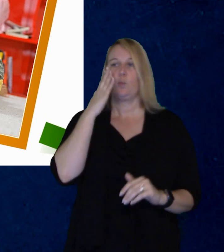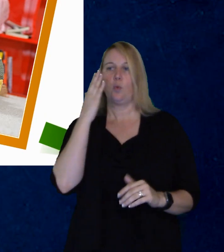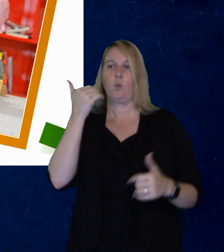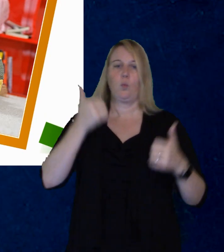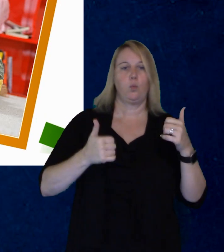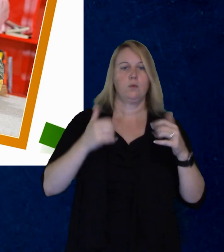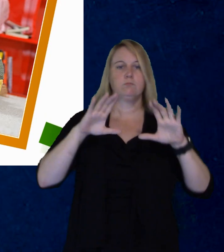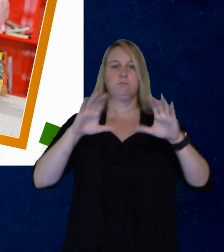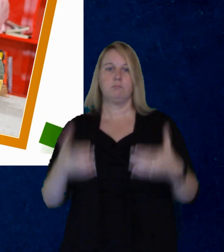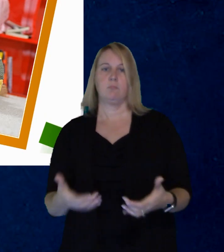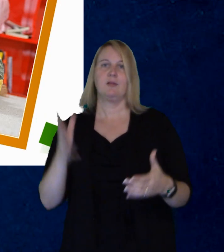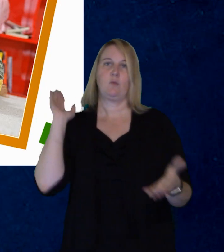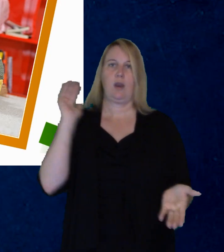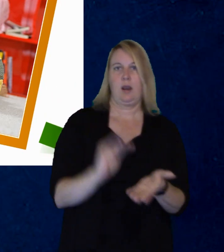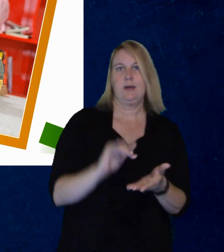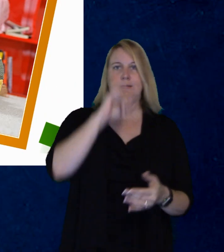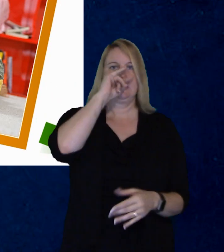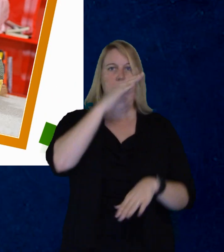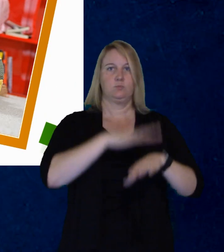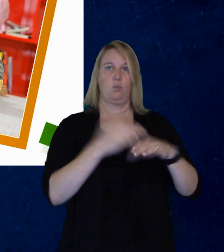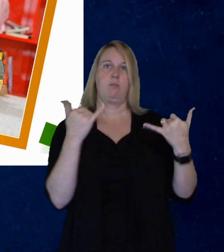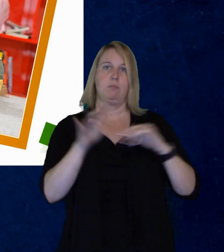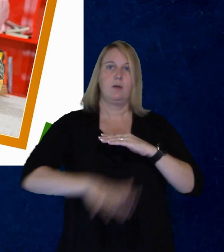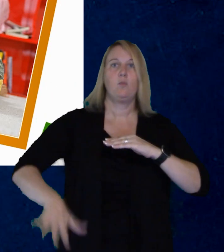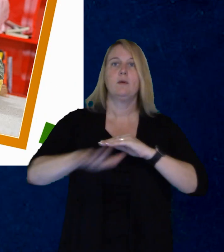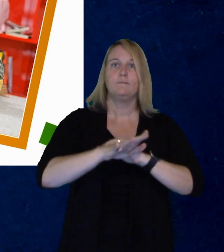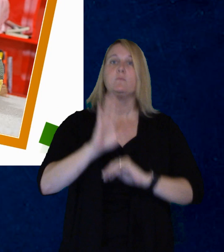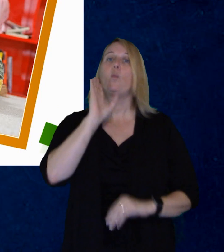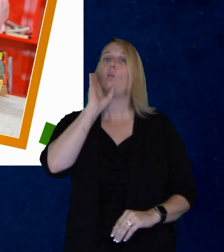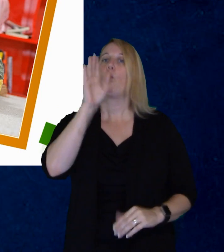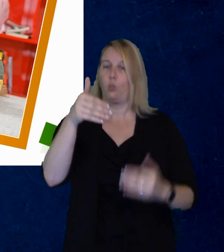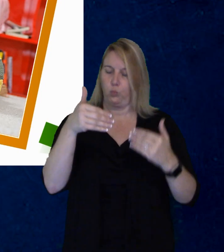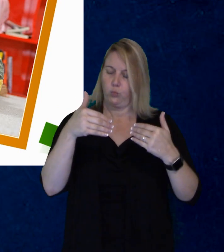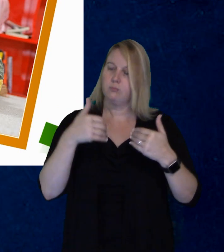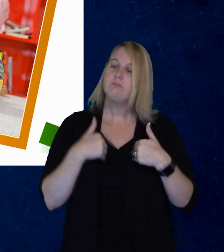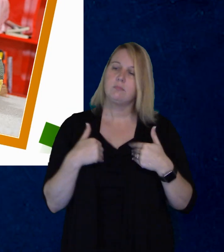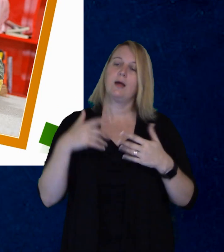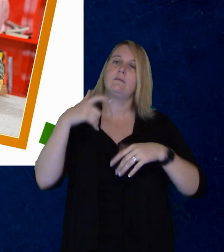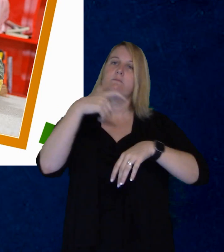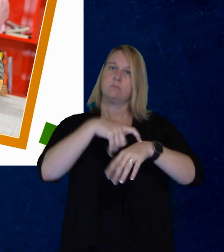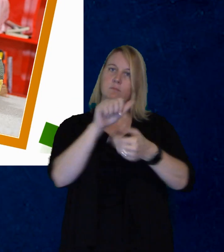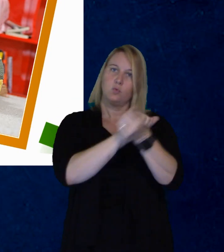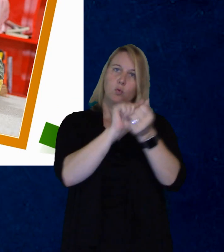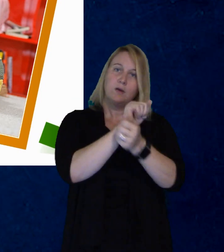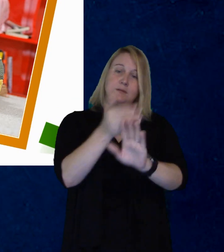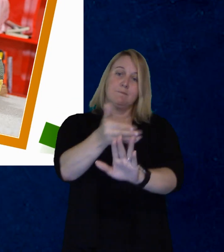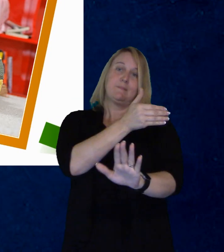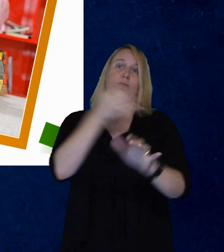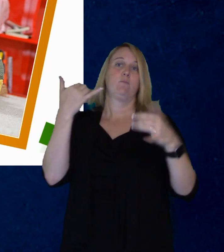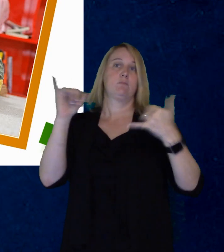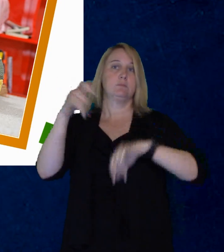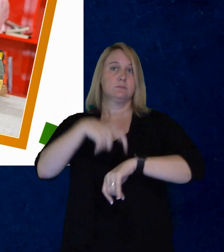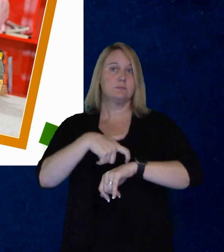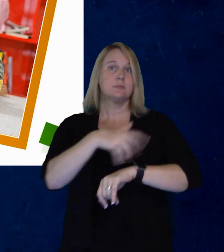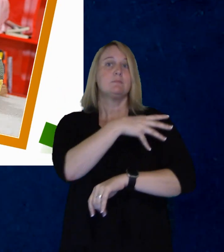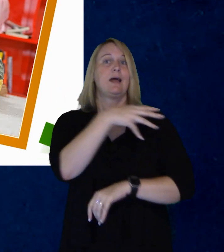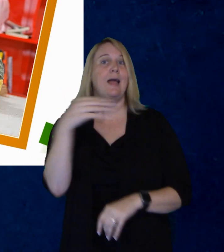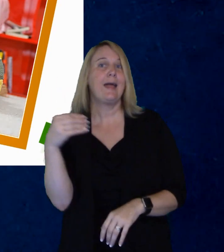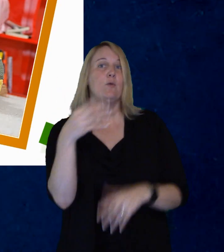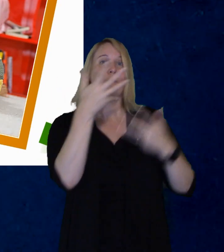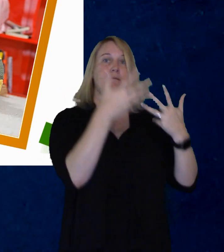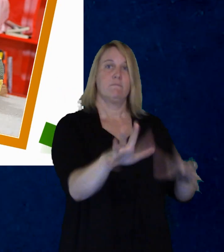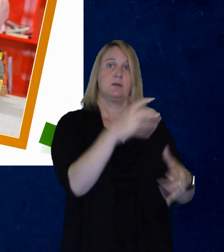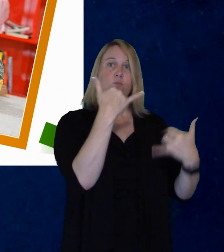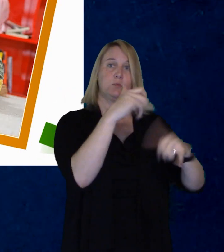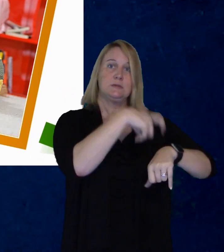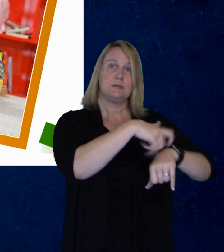at one time. Again, students will have the opportunity to wash and sanitize their hands before recess and when they leave